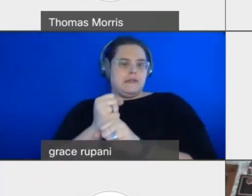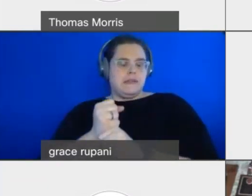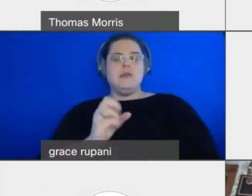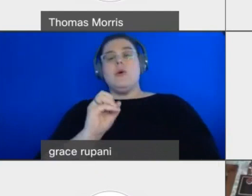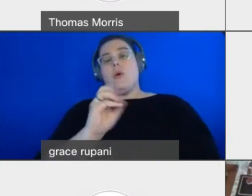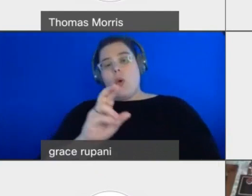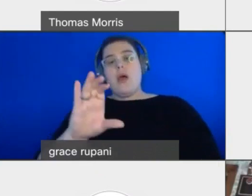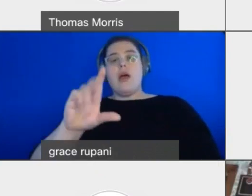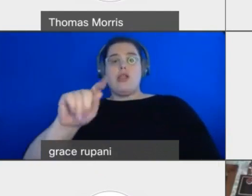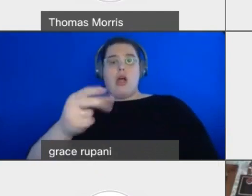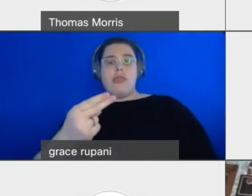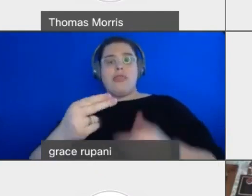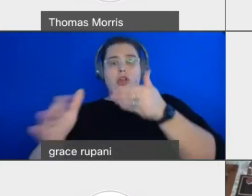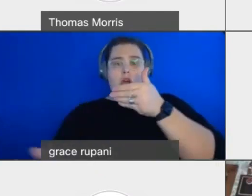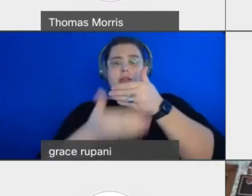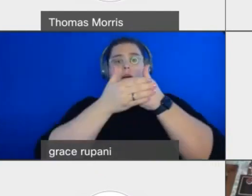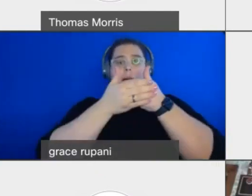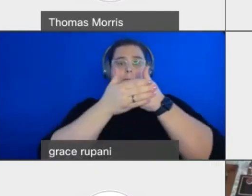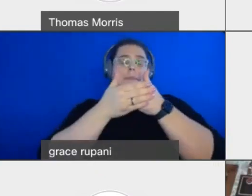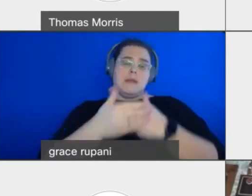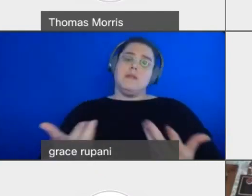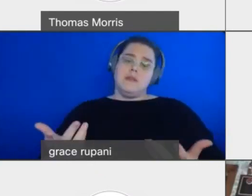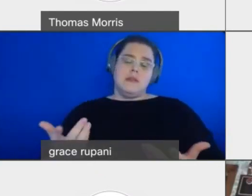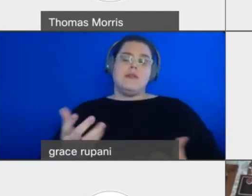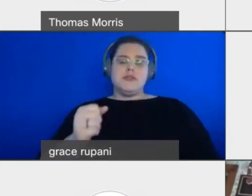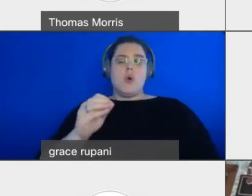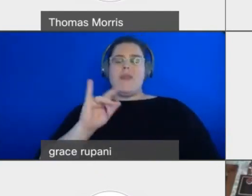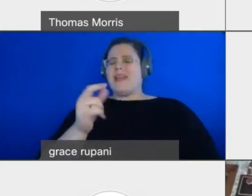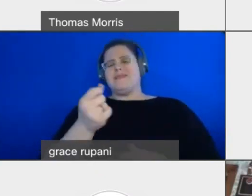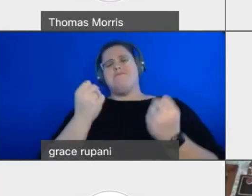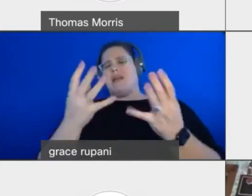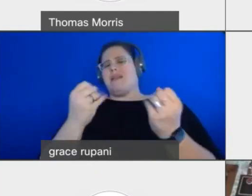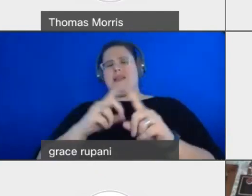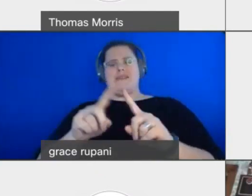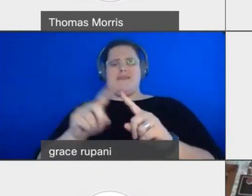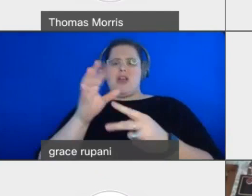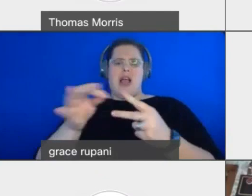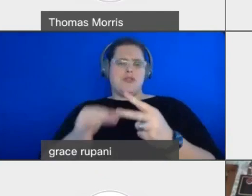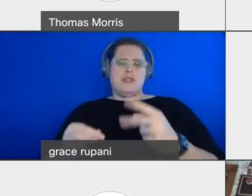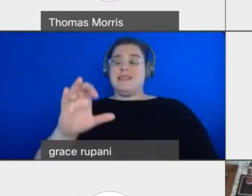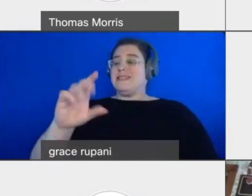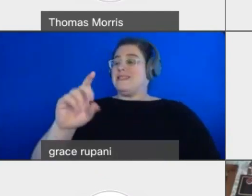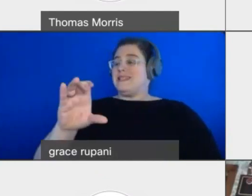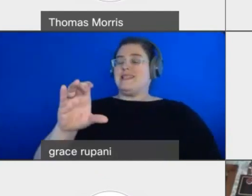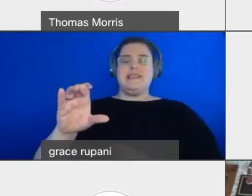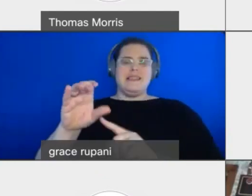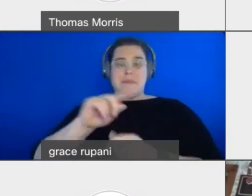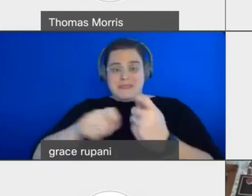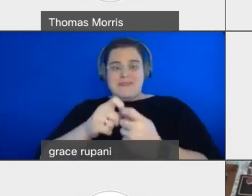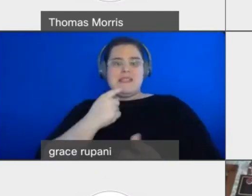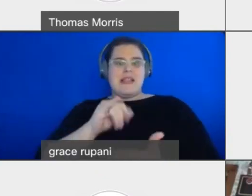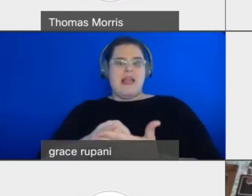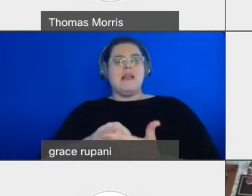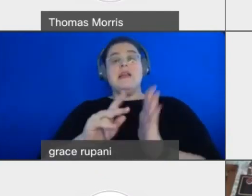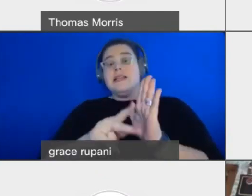of the many options. CDC, specifically says they do not recommend double masking